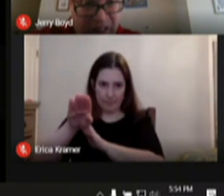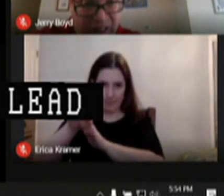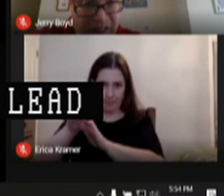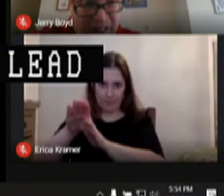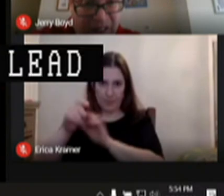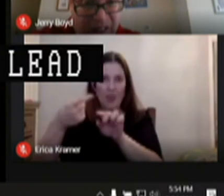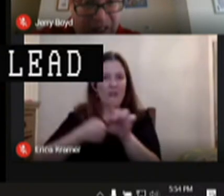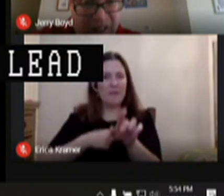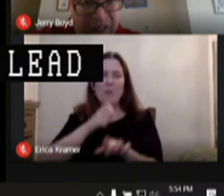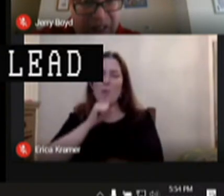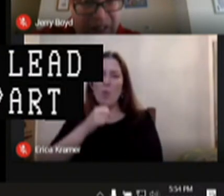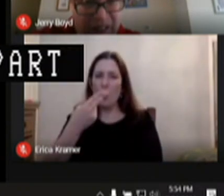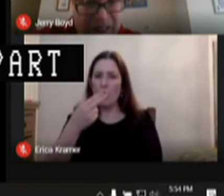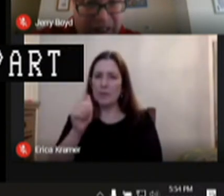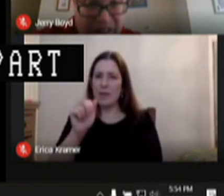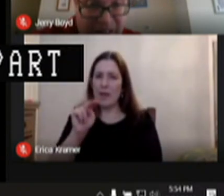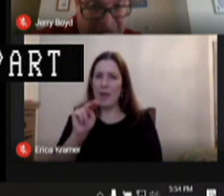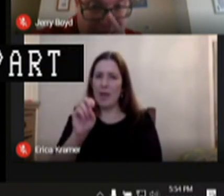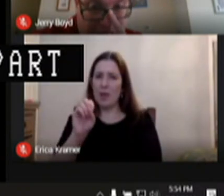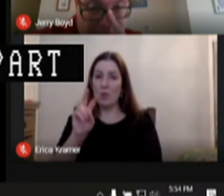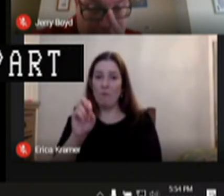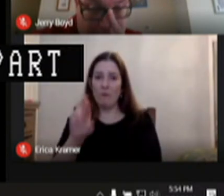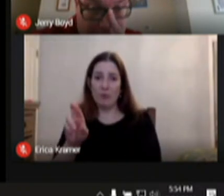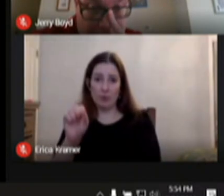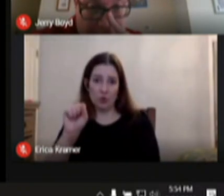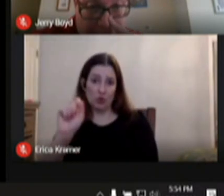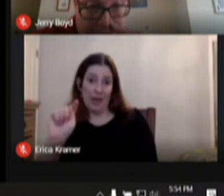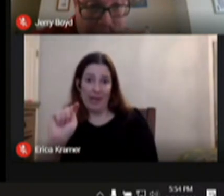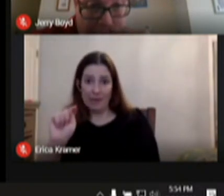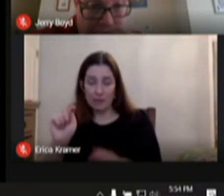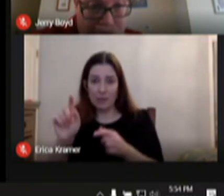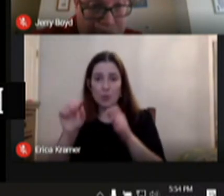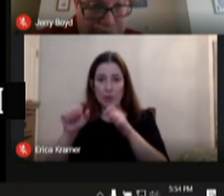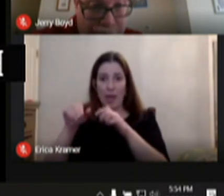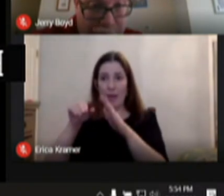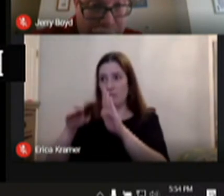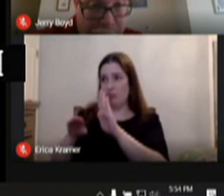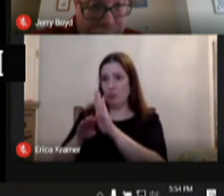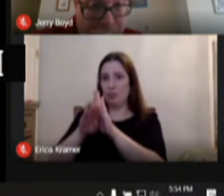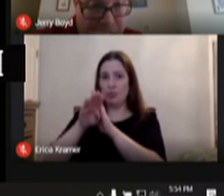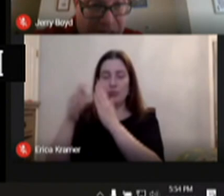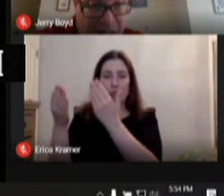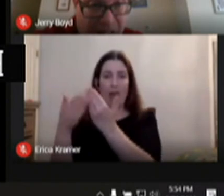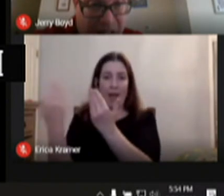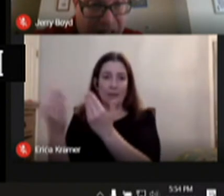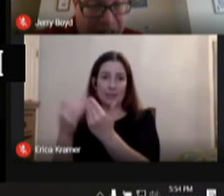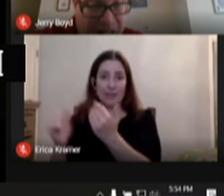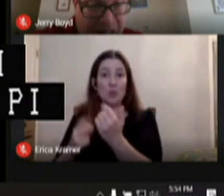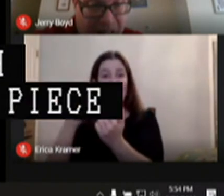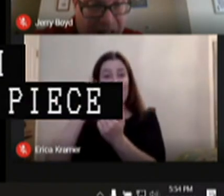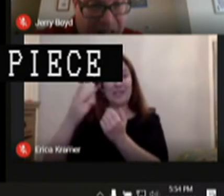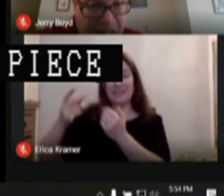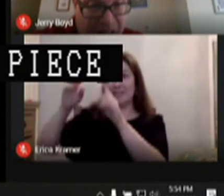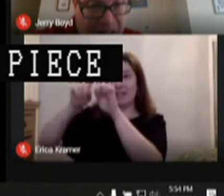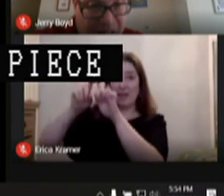of the plaza, past the newly opened north entry, which is marked by a piece of public art. There's signage, which really